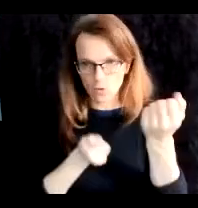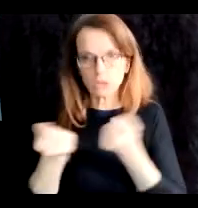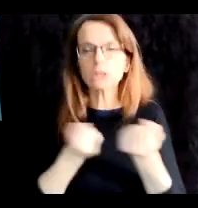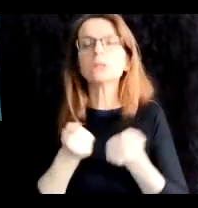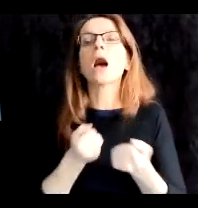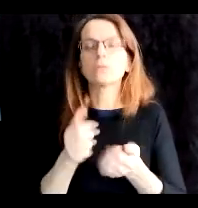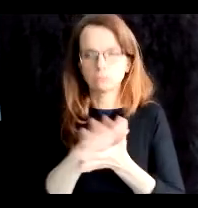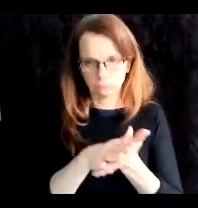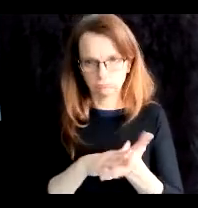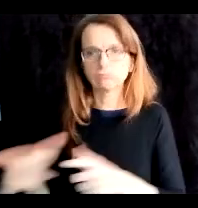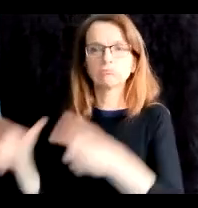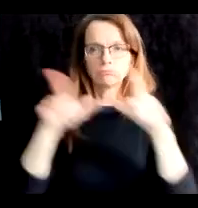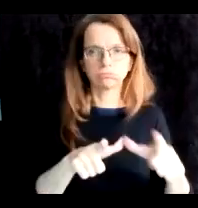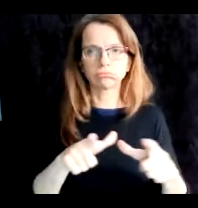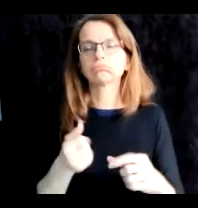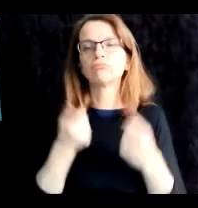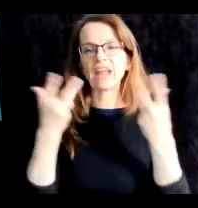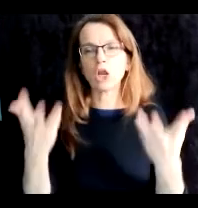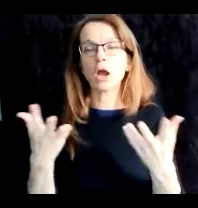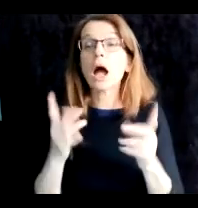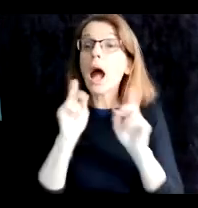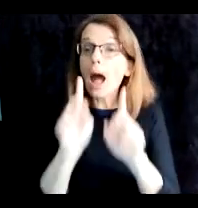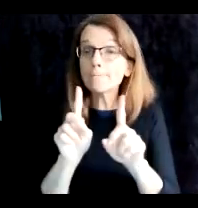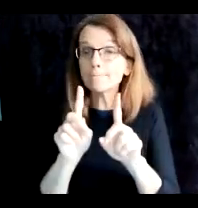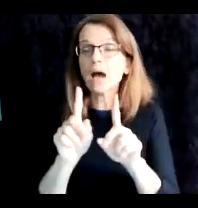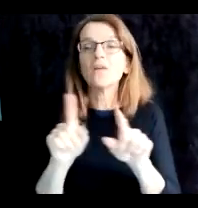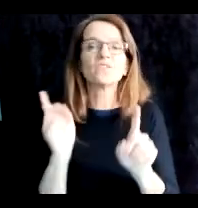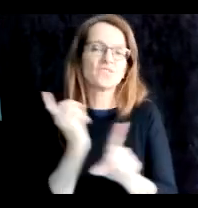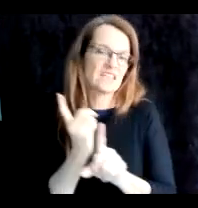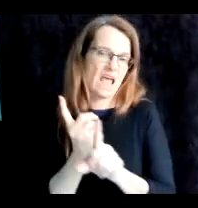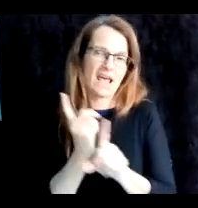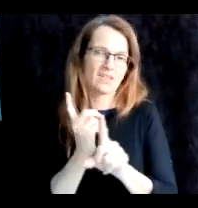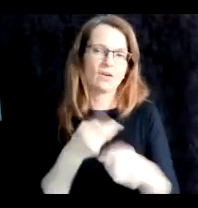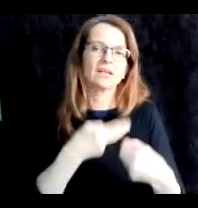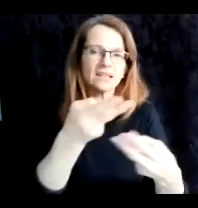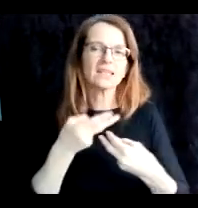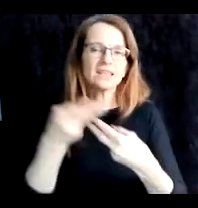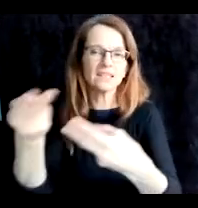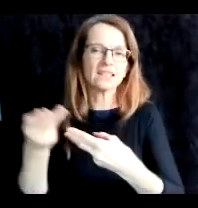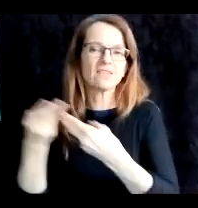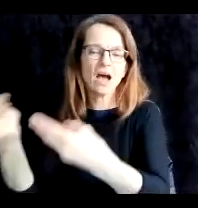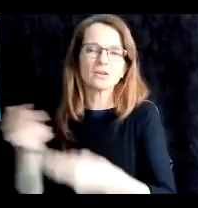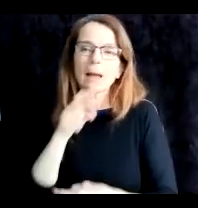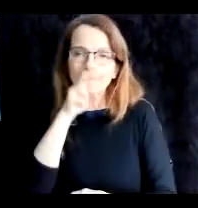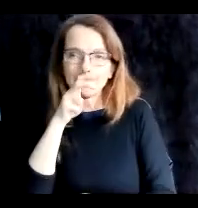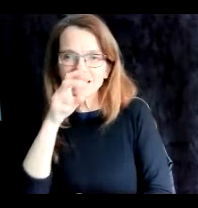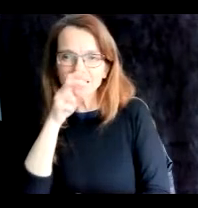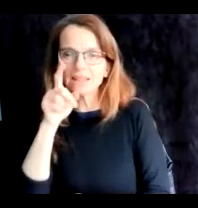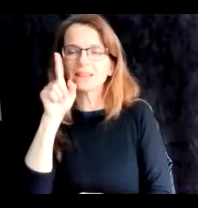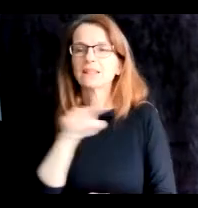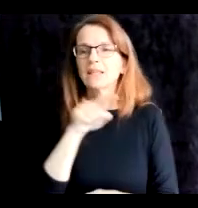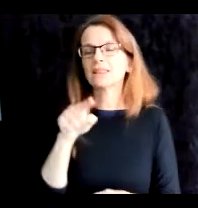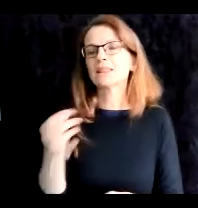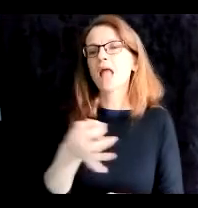And even worse, they invite other countries to reduce the use of gas and oil and to reduce the exploration. At the